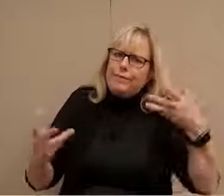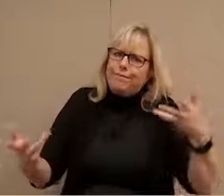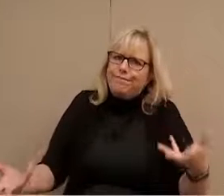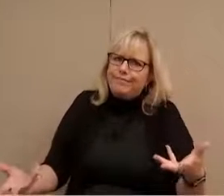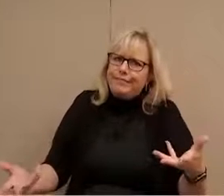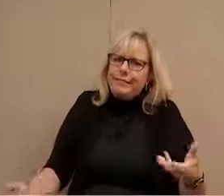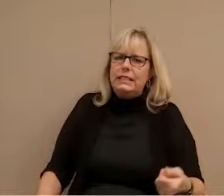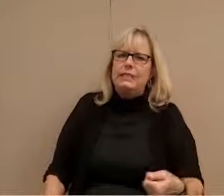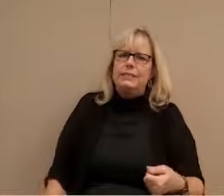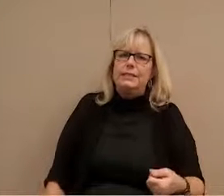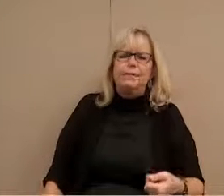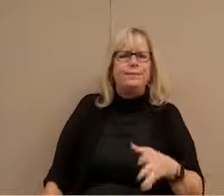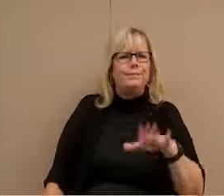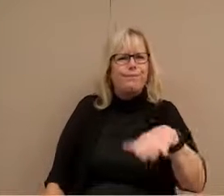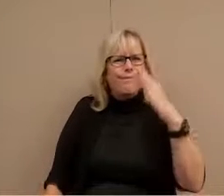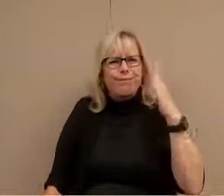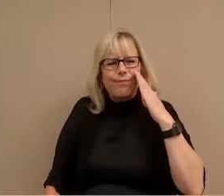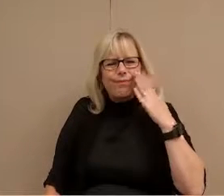because